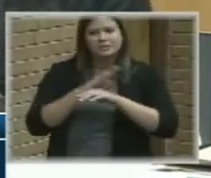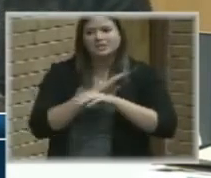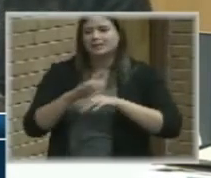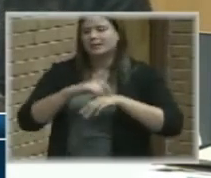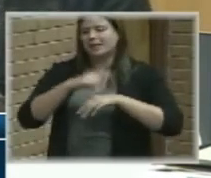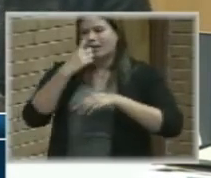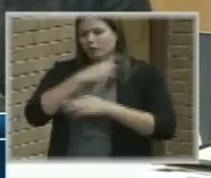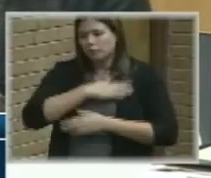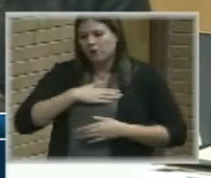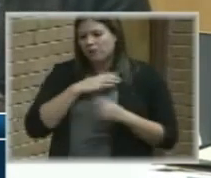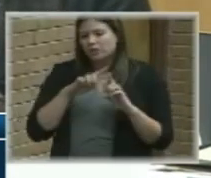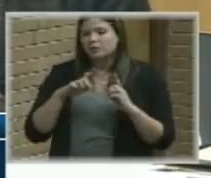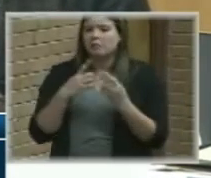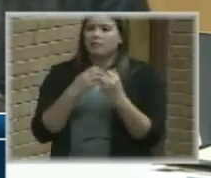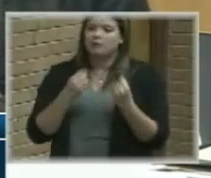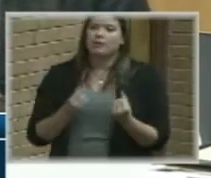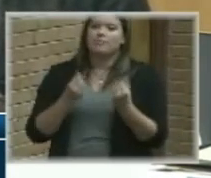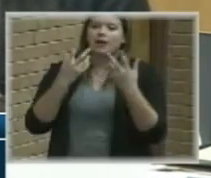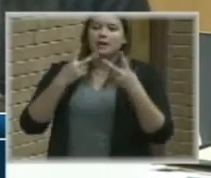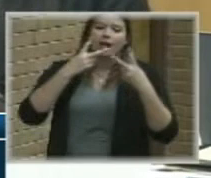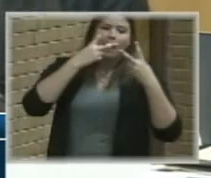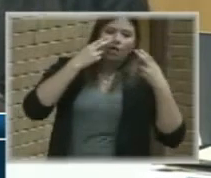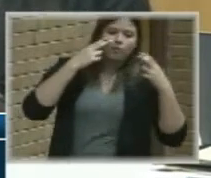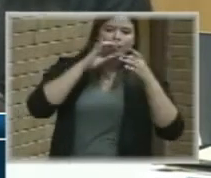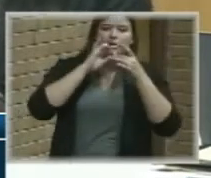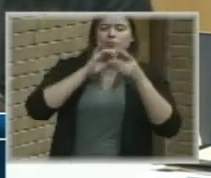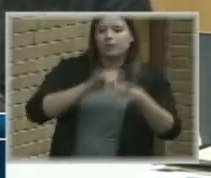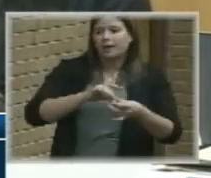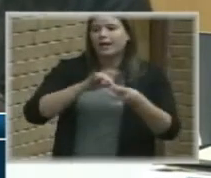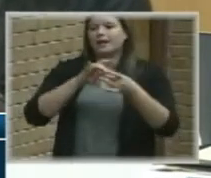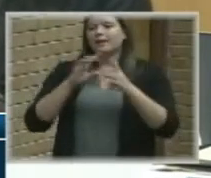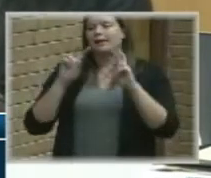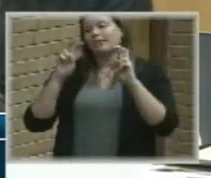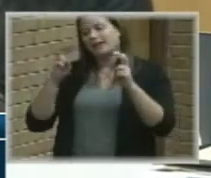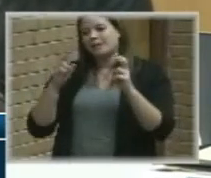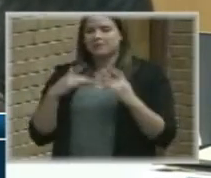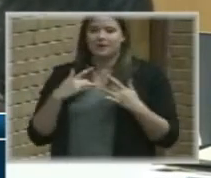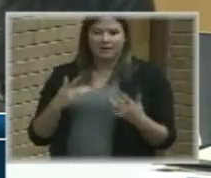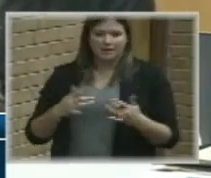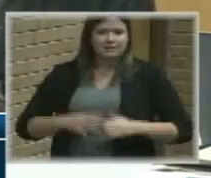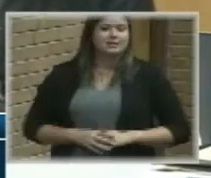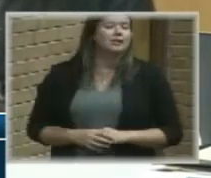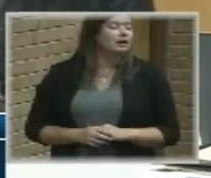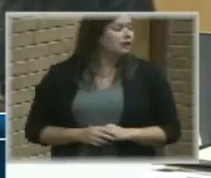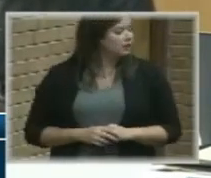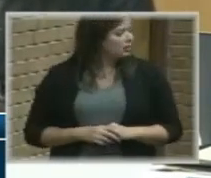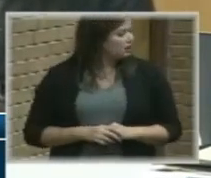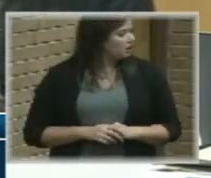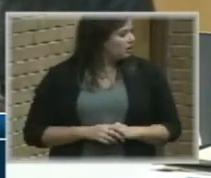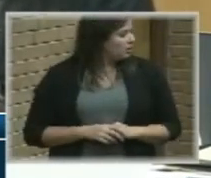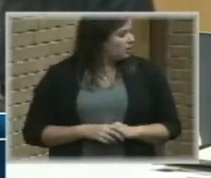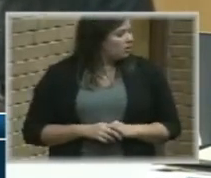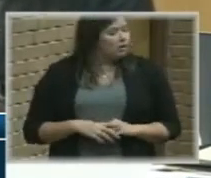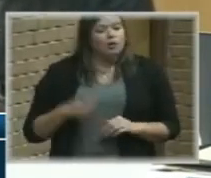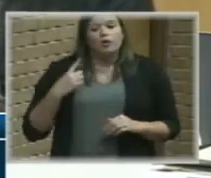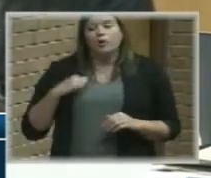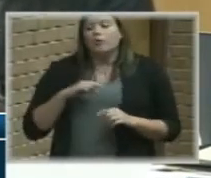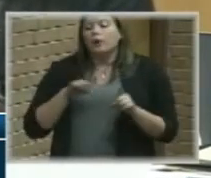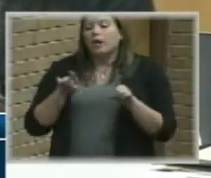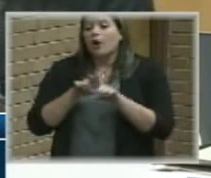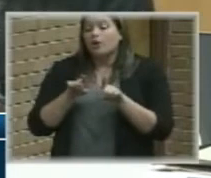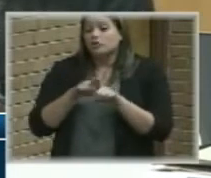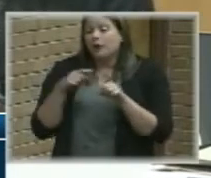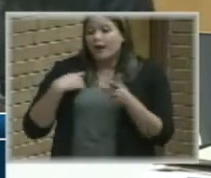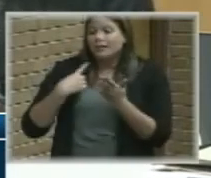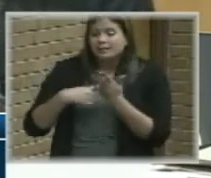recreation department with many Halloween-related themed events. We also entertained a broad discussion